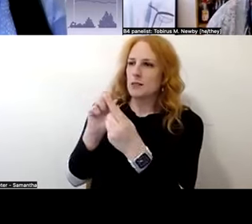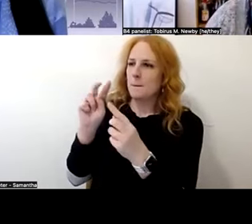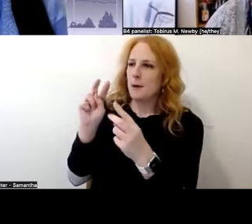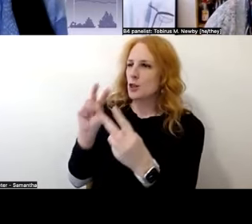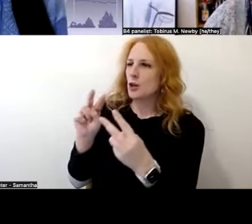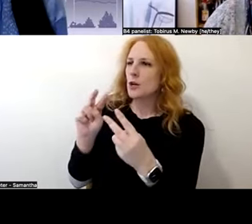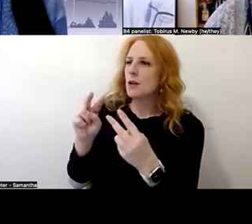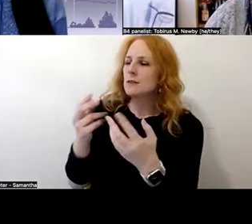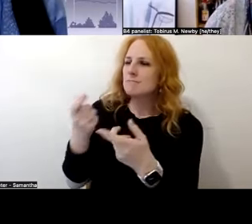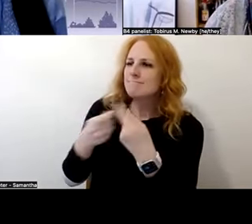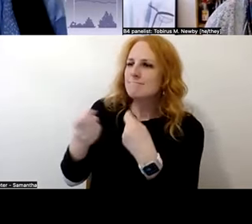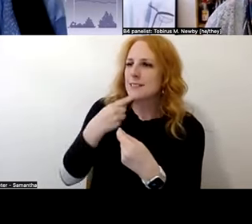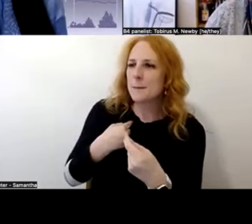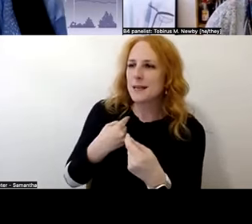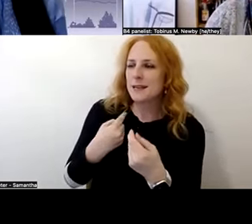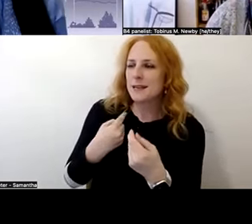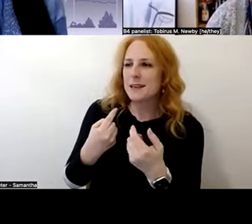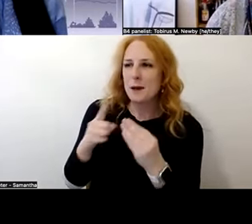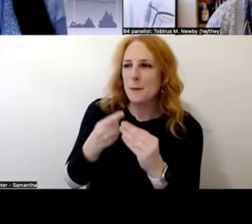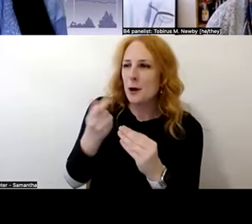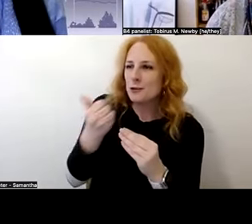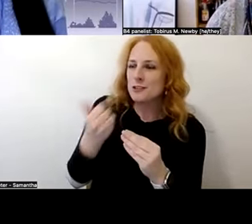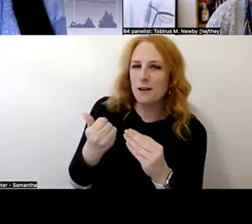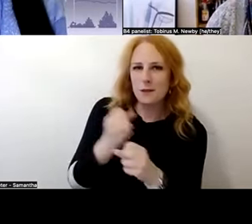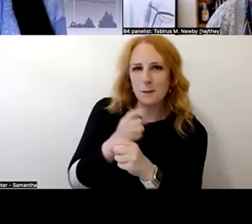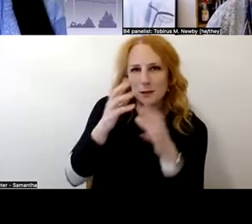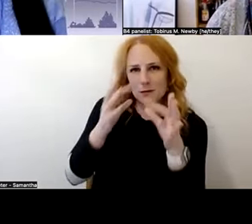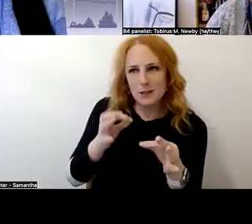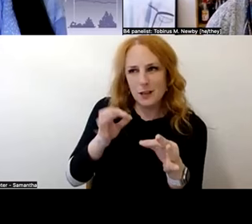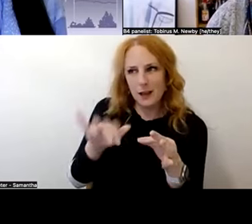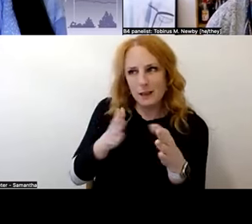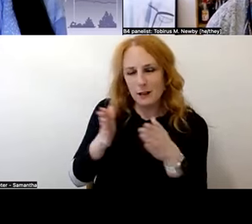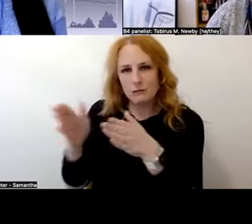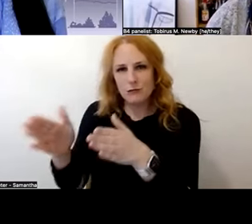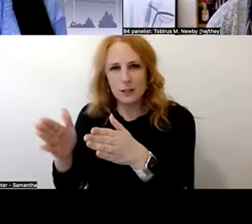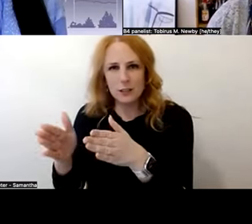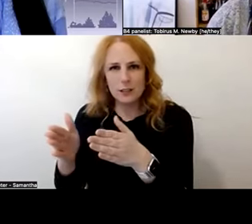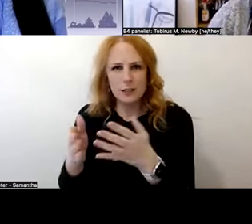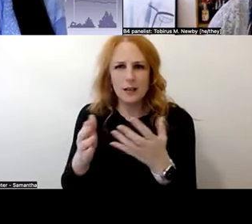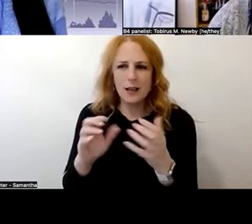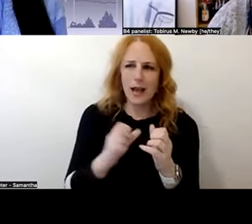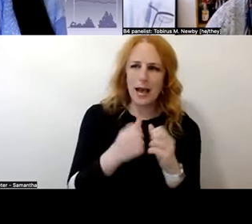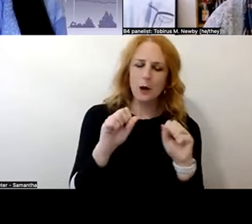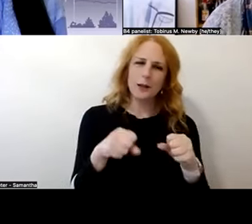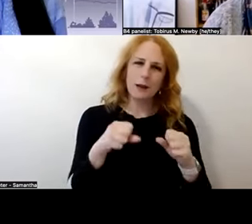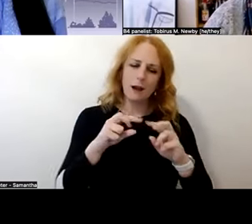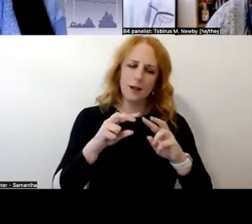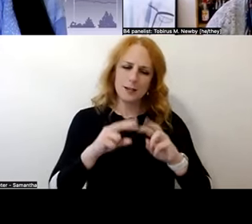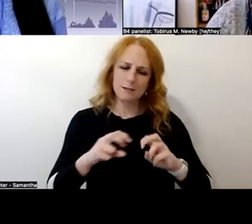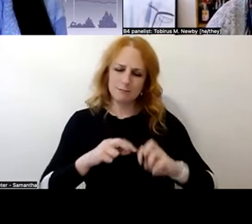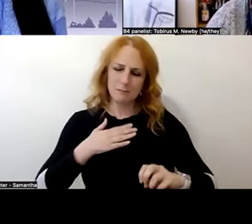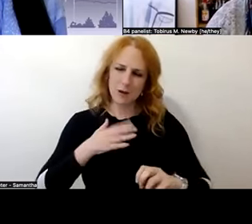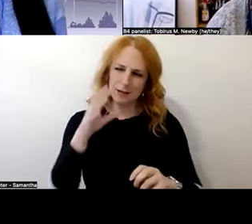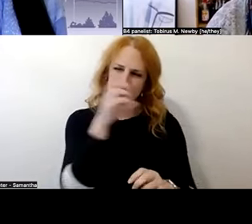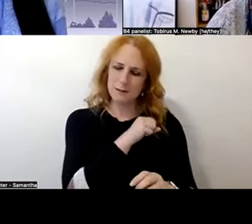assumptions? And if we can sit at that place, you know, then I think we really can get ourselves on a road to something